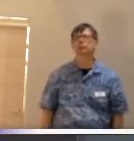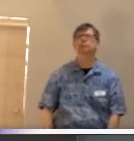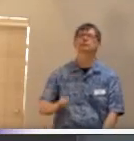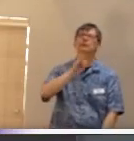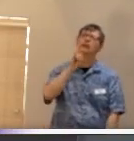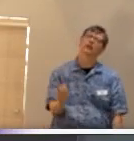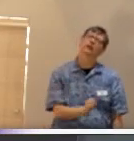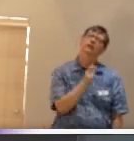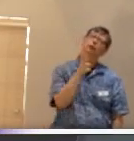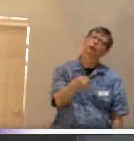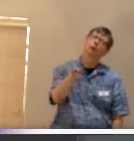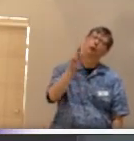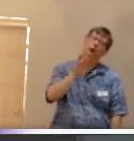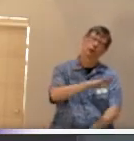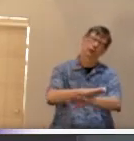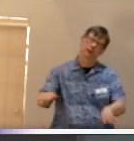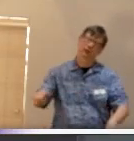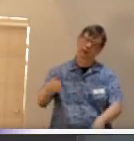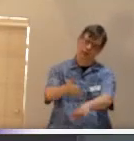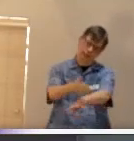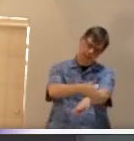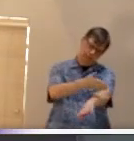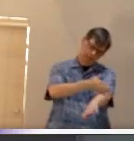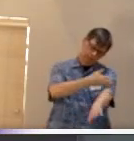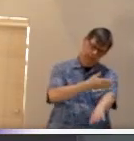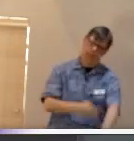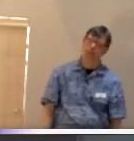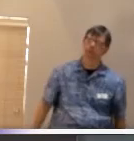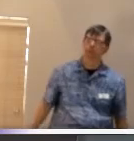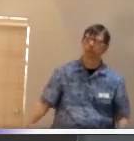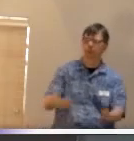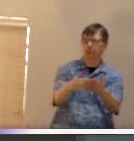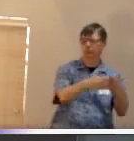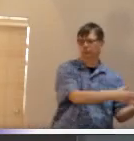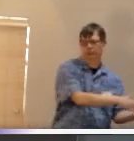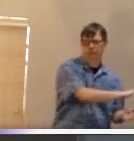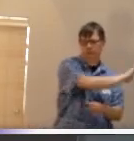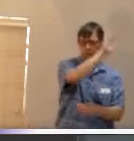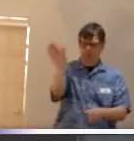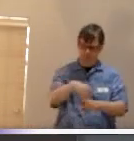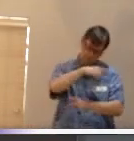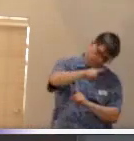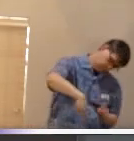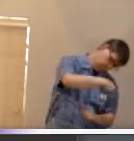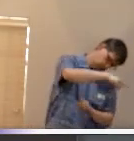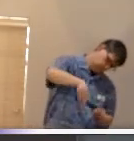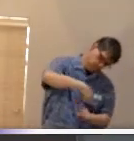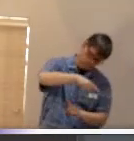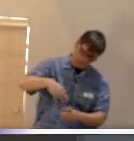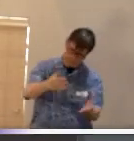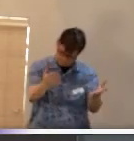not those patterns and they are just in play, formulated through your life, moving, always spinning, giving your body